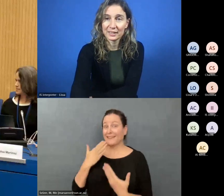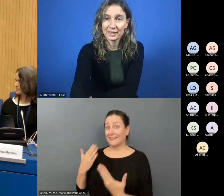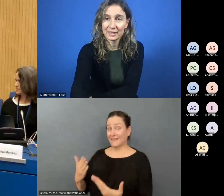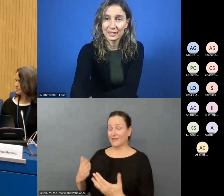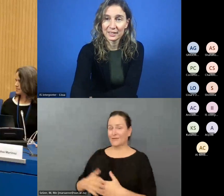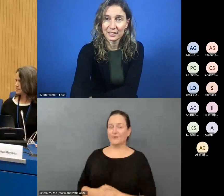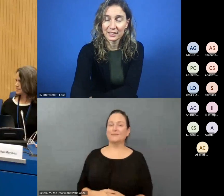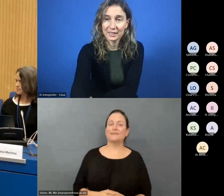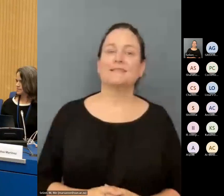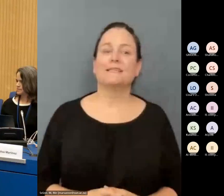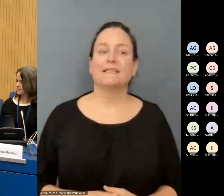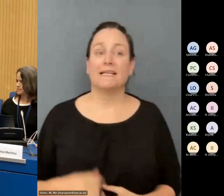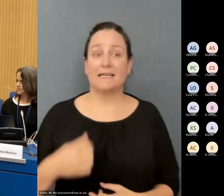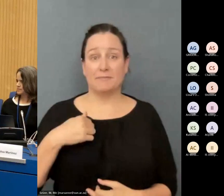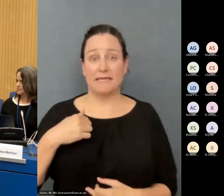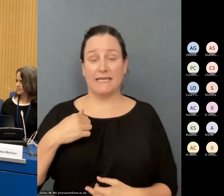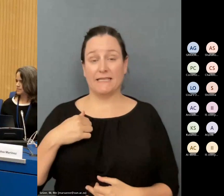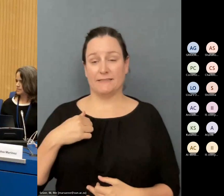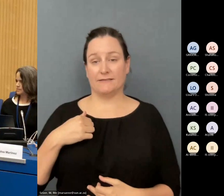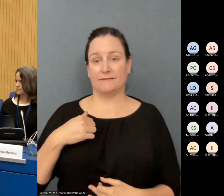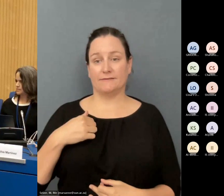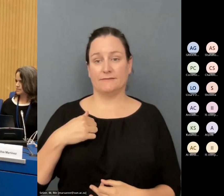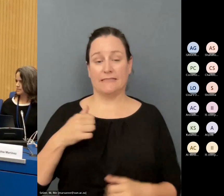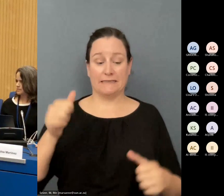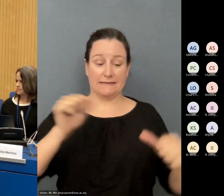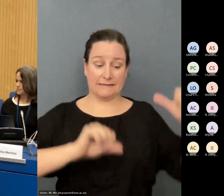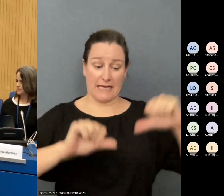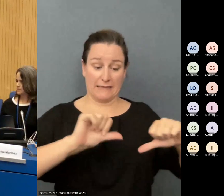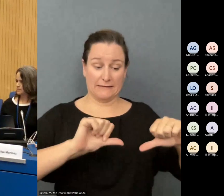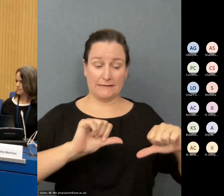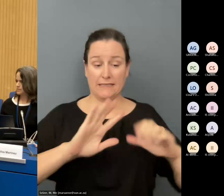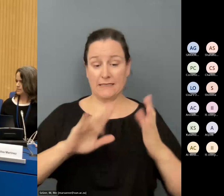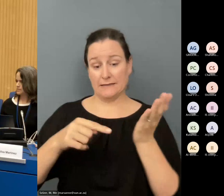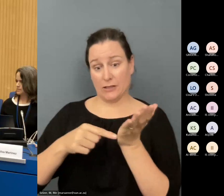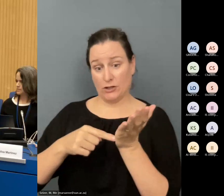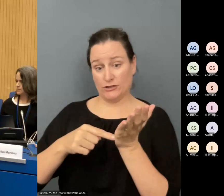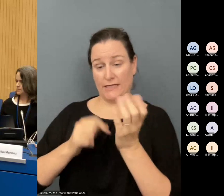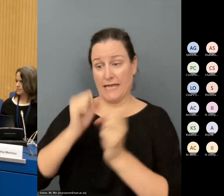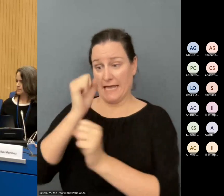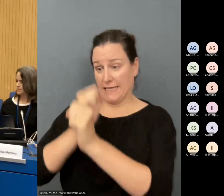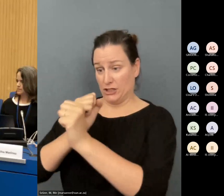I'm going to talk about science, technology, engineering, and maths.